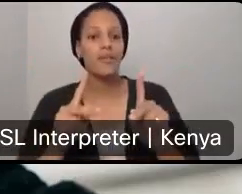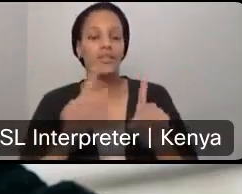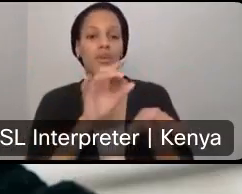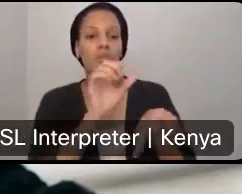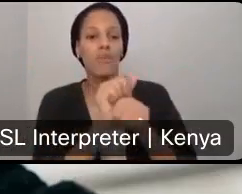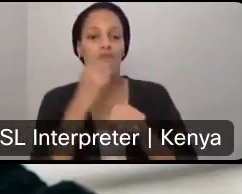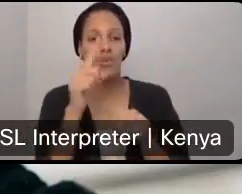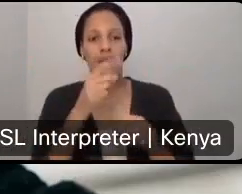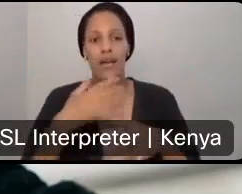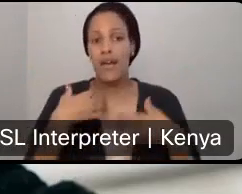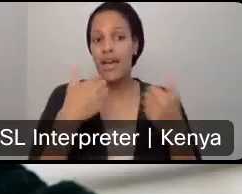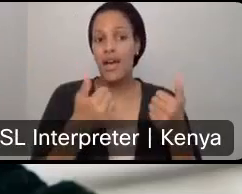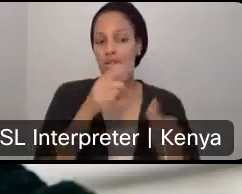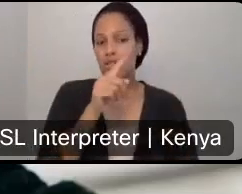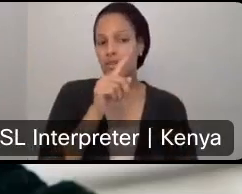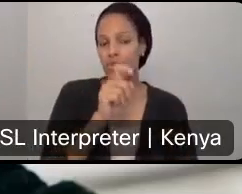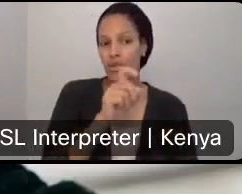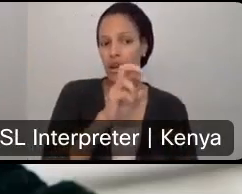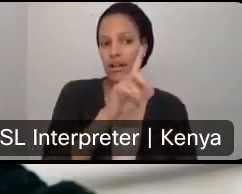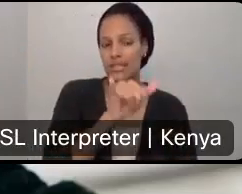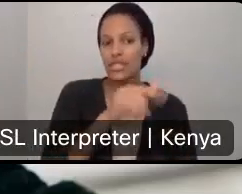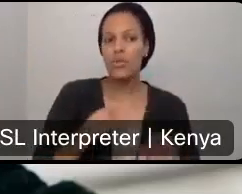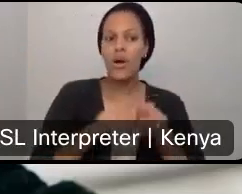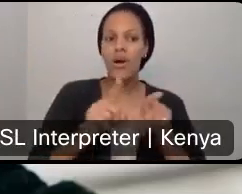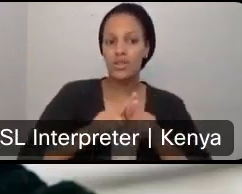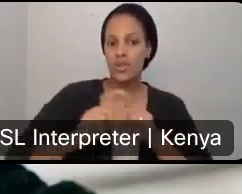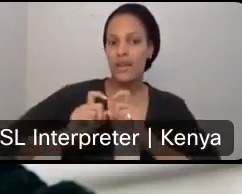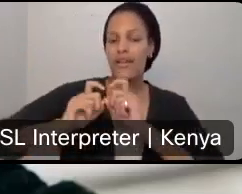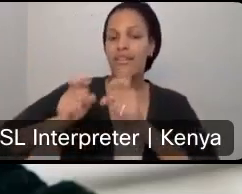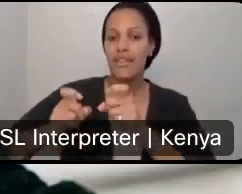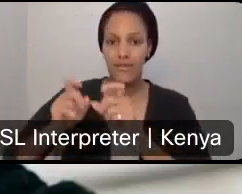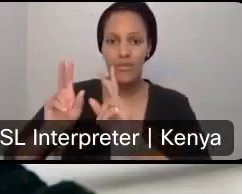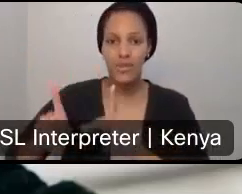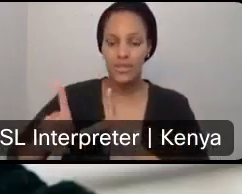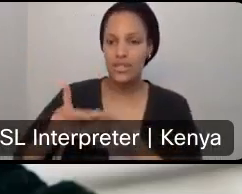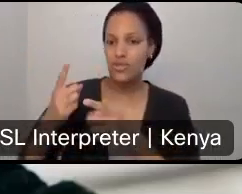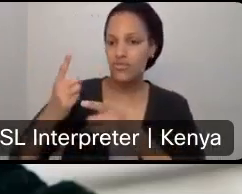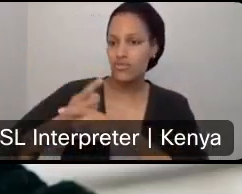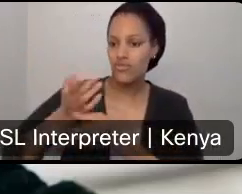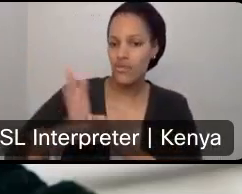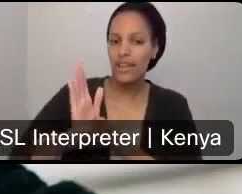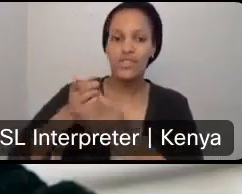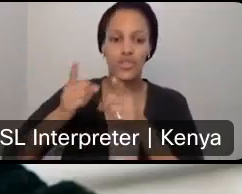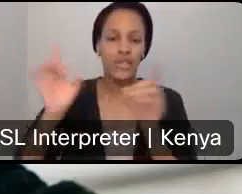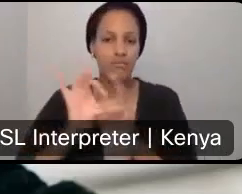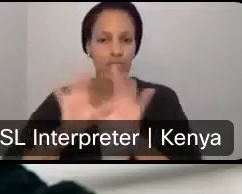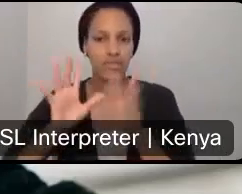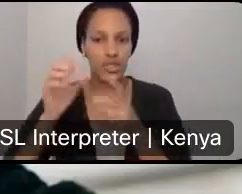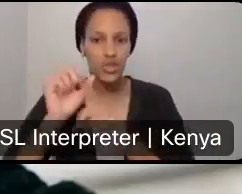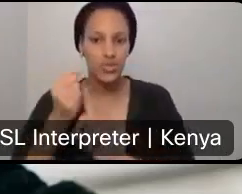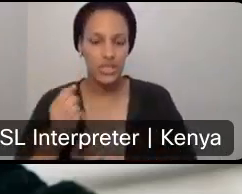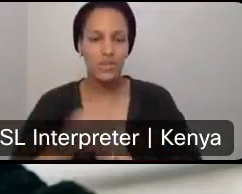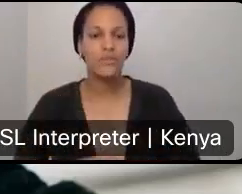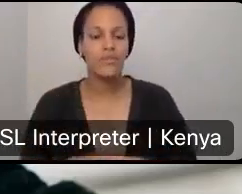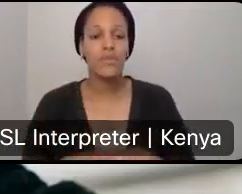proxy to interpret those preferences during a crisis. This type of document can also help